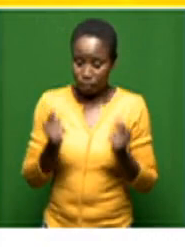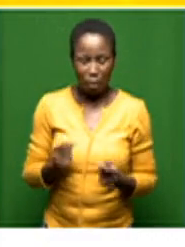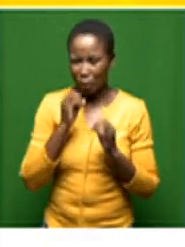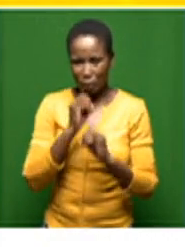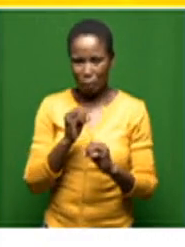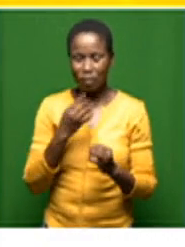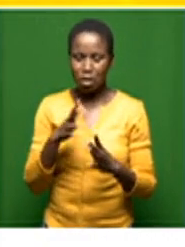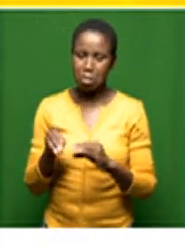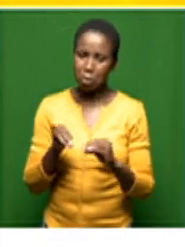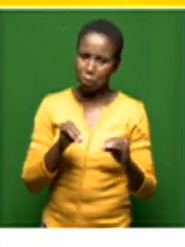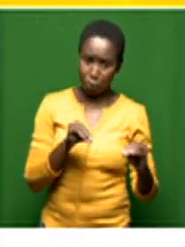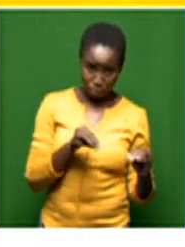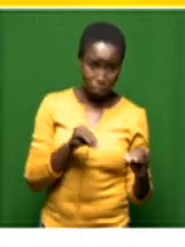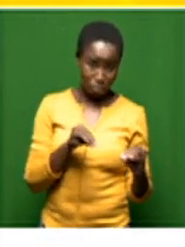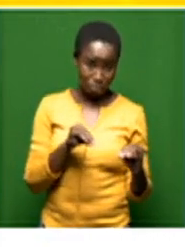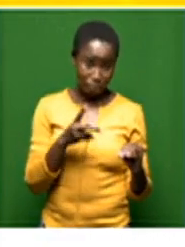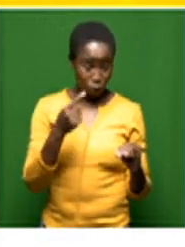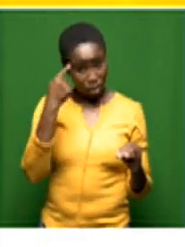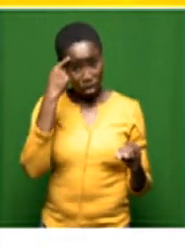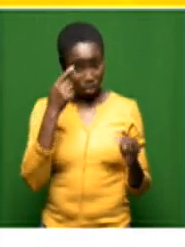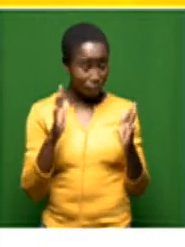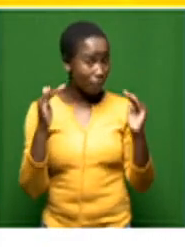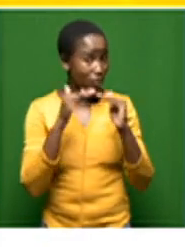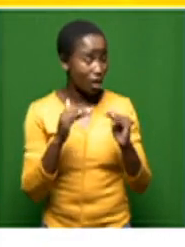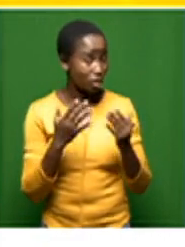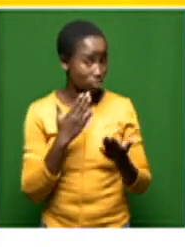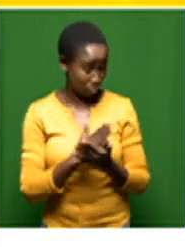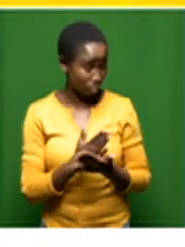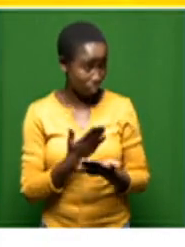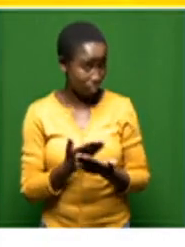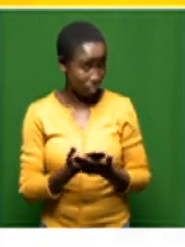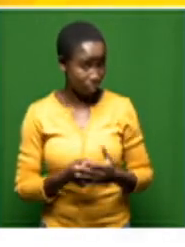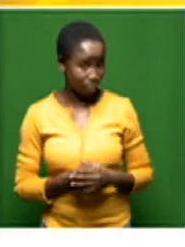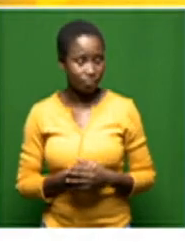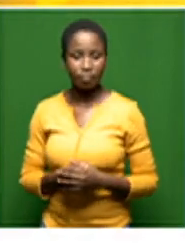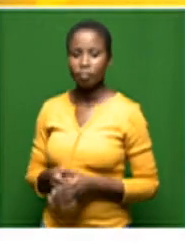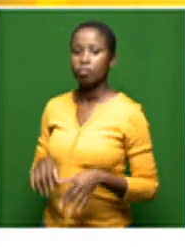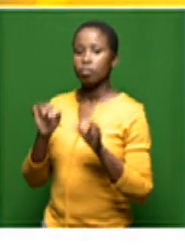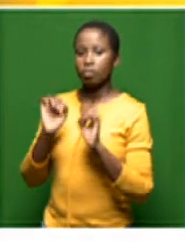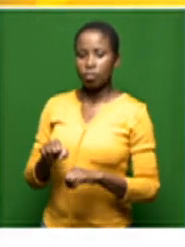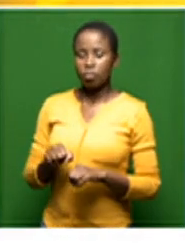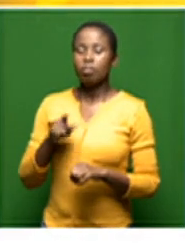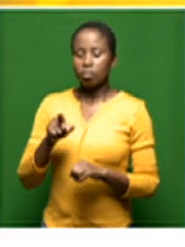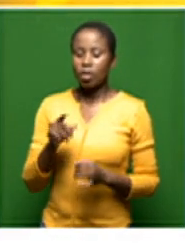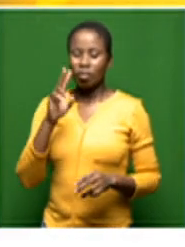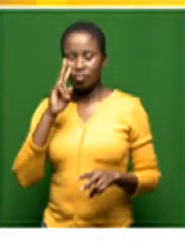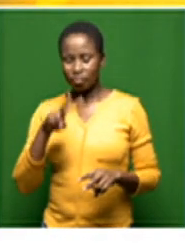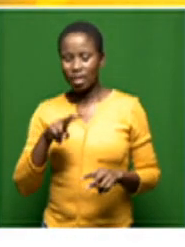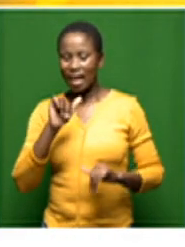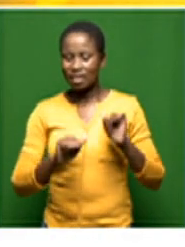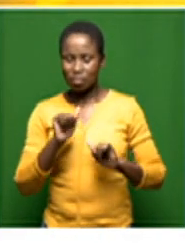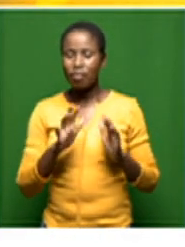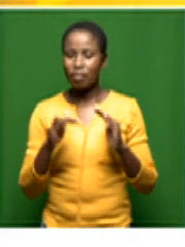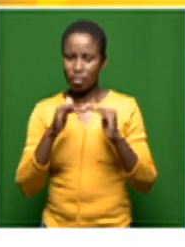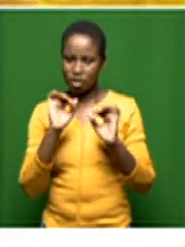area. Do you think this is a fair assessment? Indeed, it is a fair assessment. I mean, for